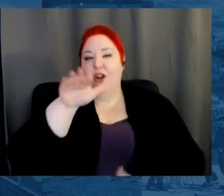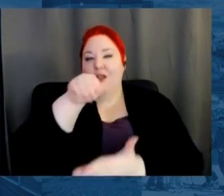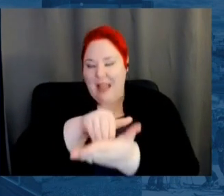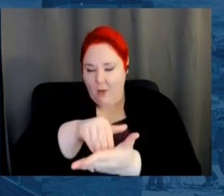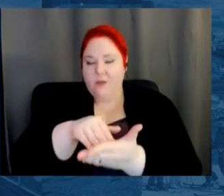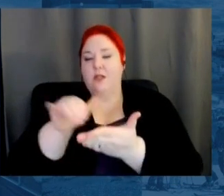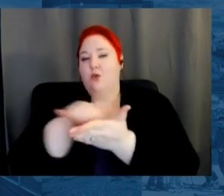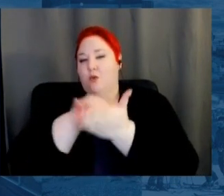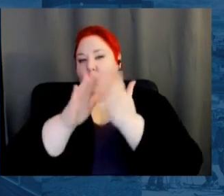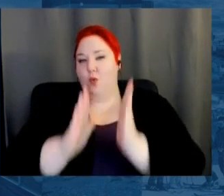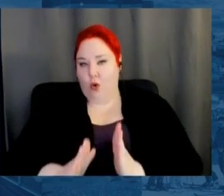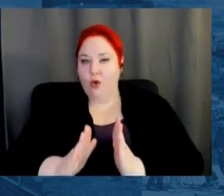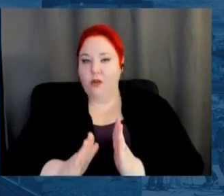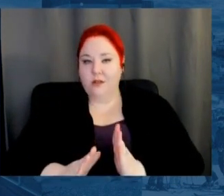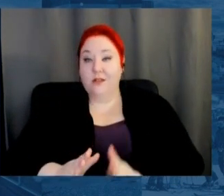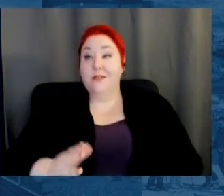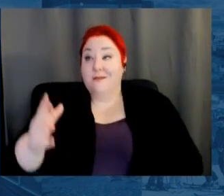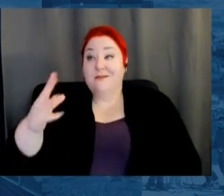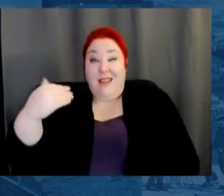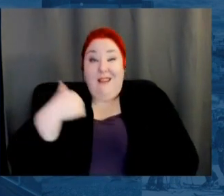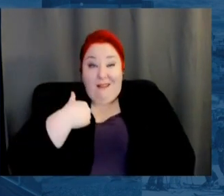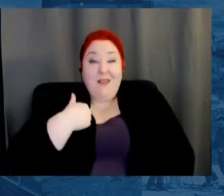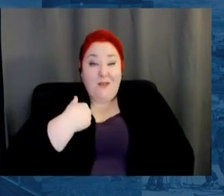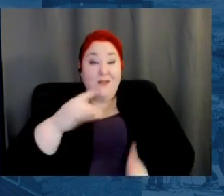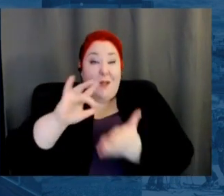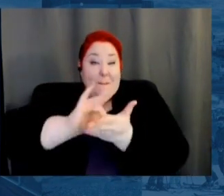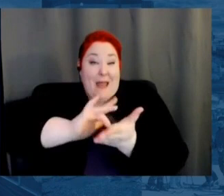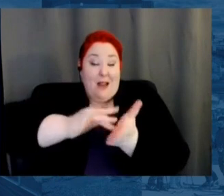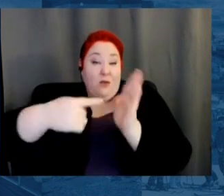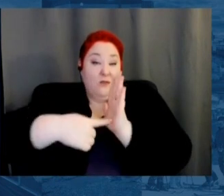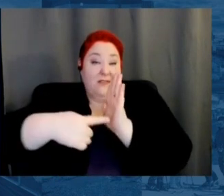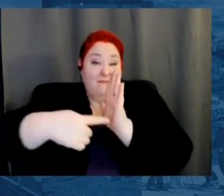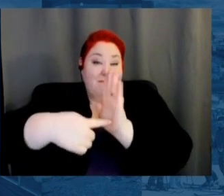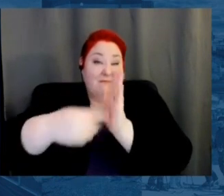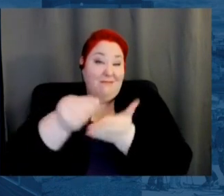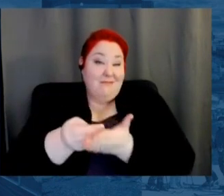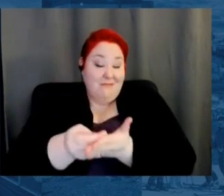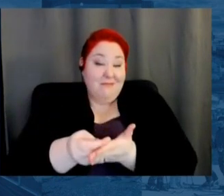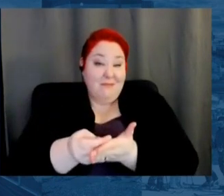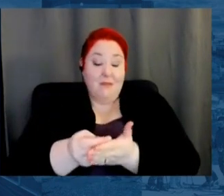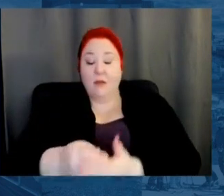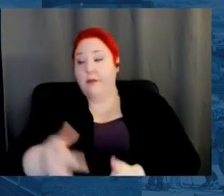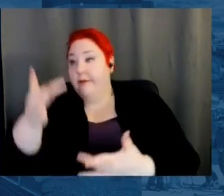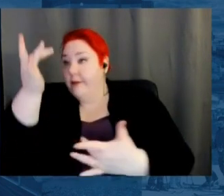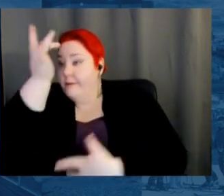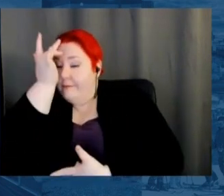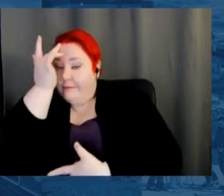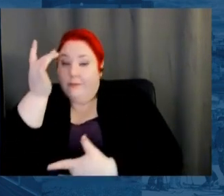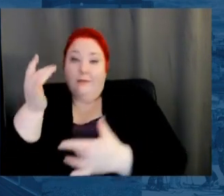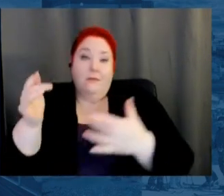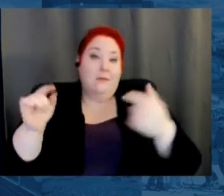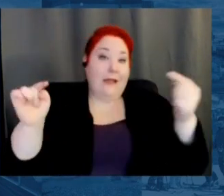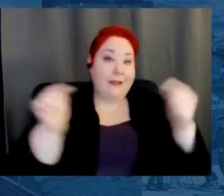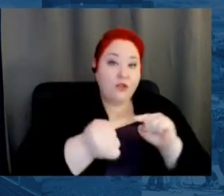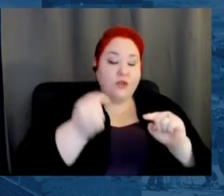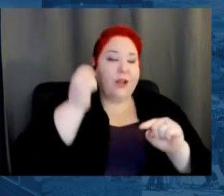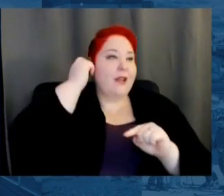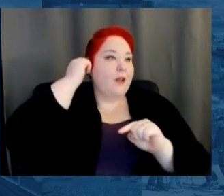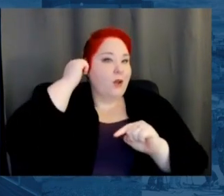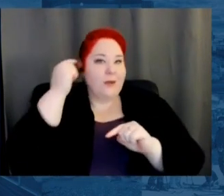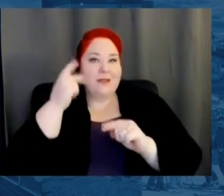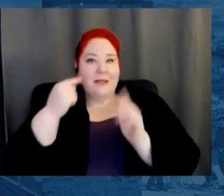Yorkers are in medical debt. Illness, injury, the bills add up, now they're in